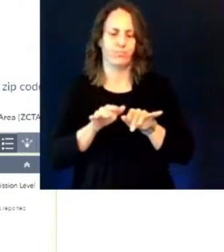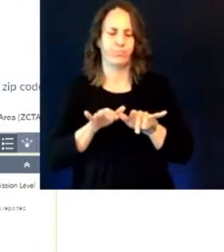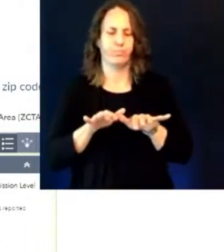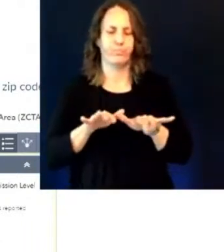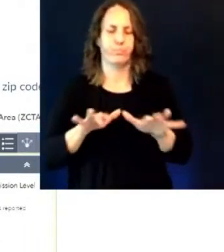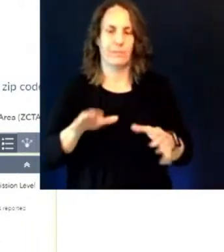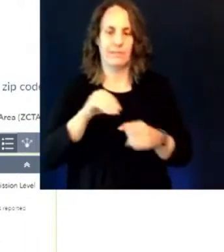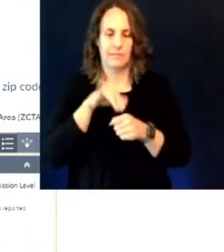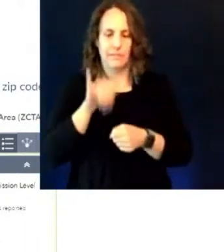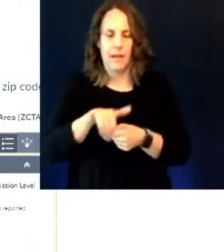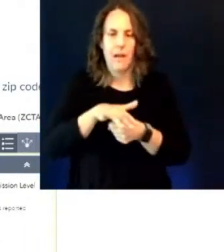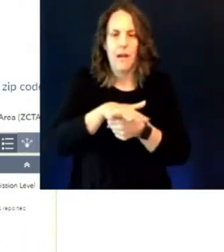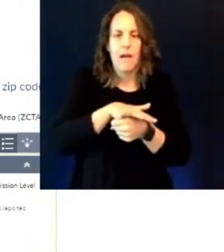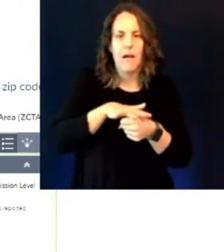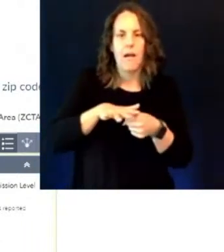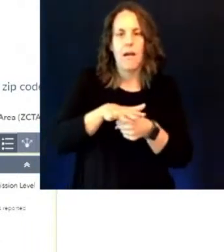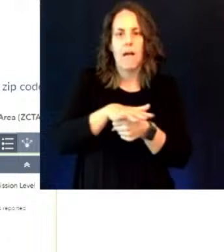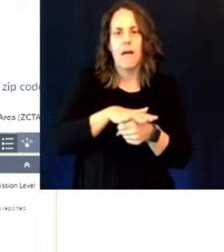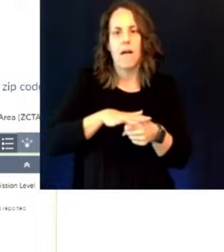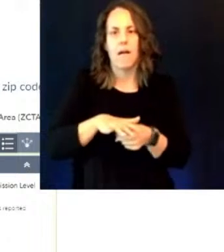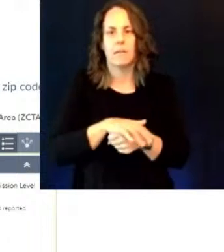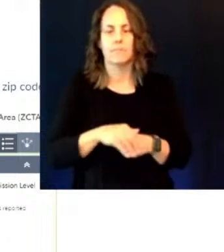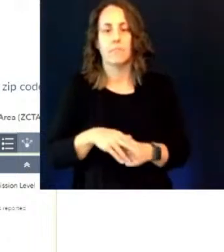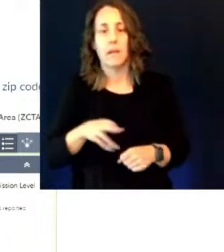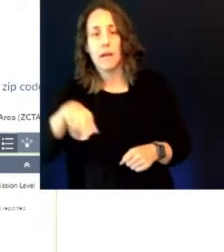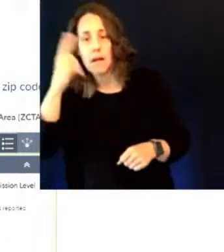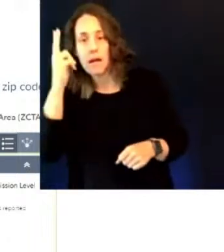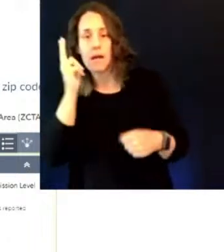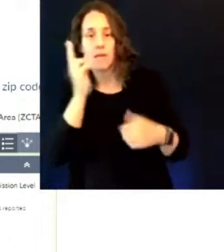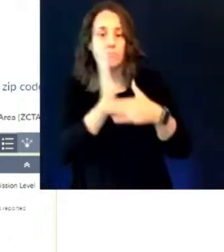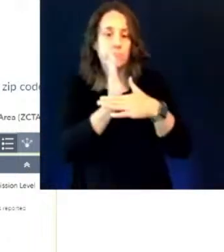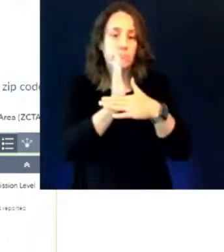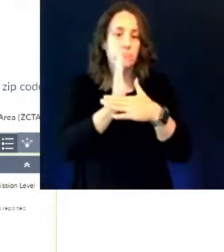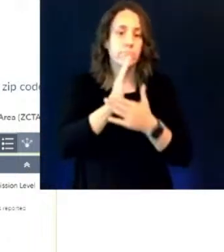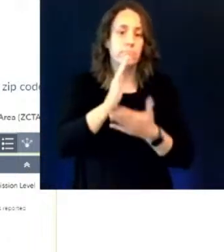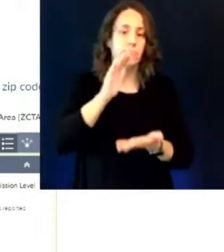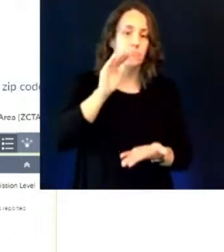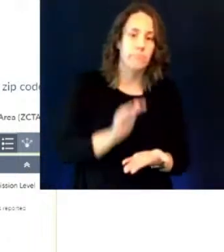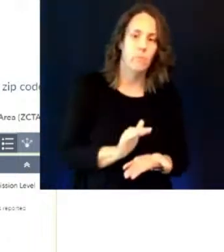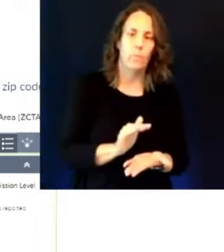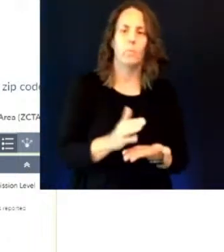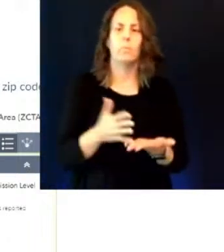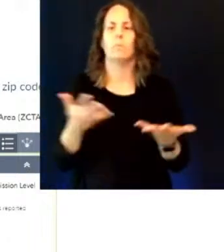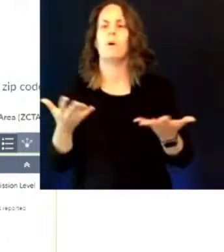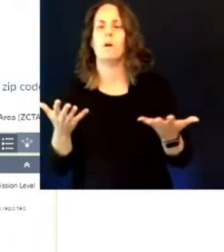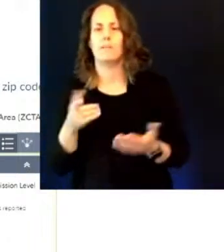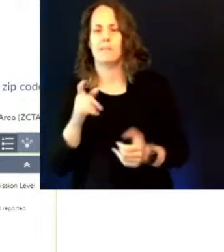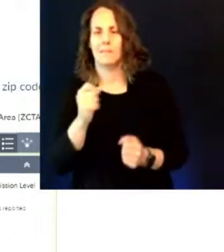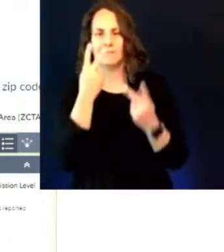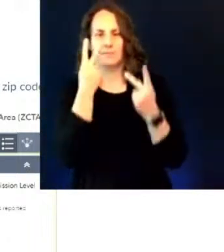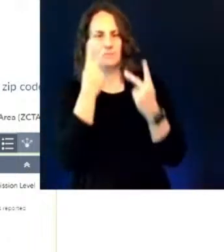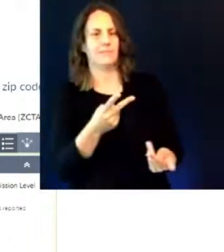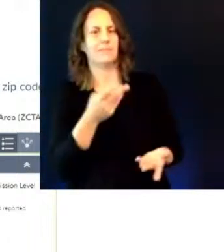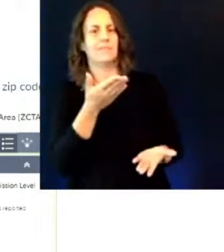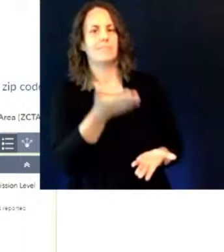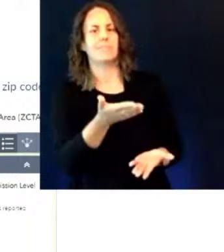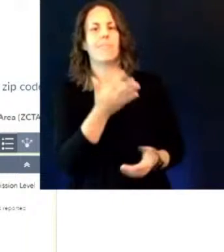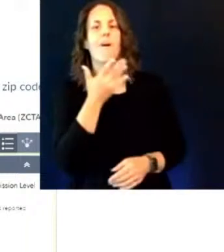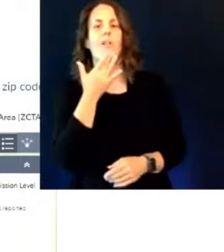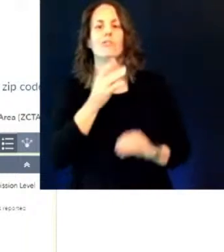percent positivity, the percent of SARS-CoV-2 tests that are in the percentage of